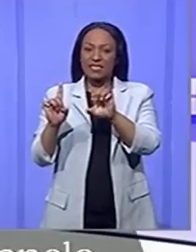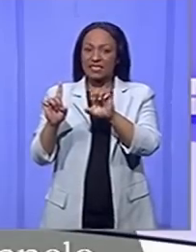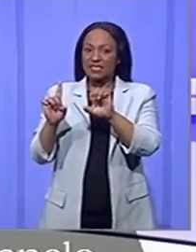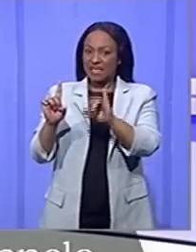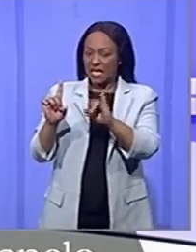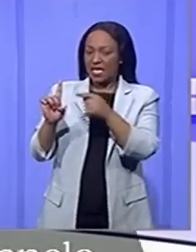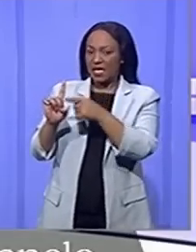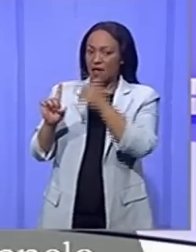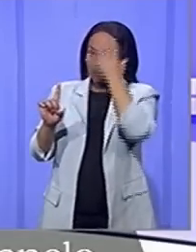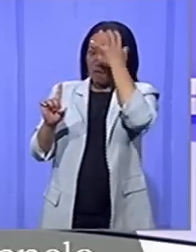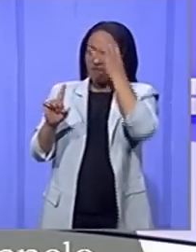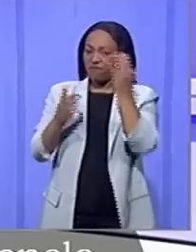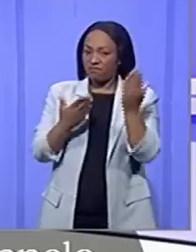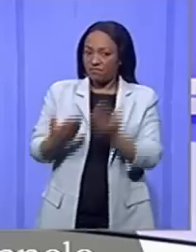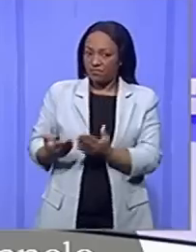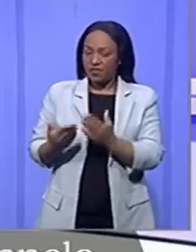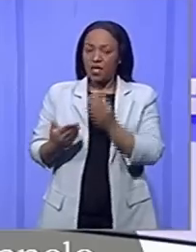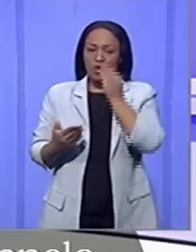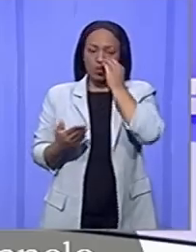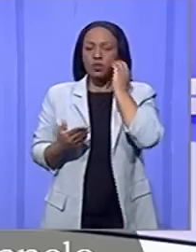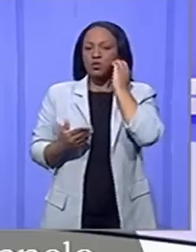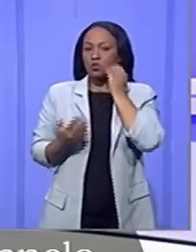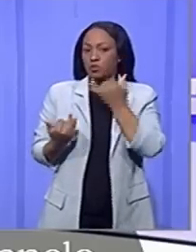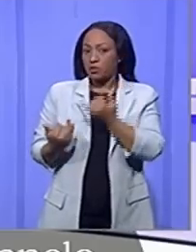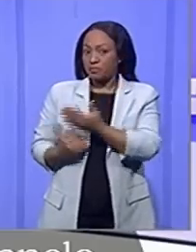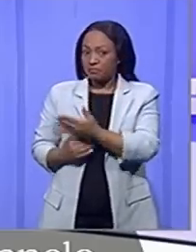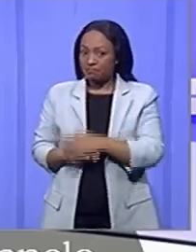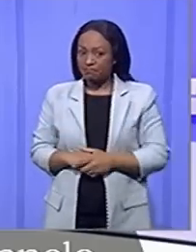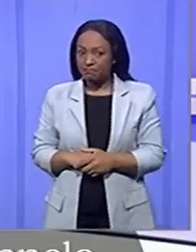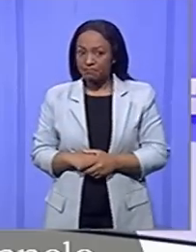Sesotho kwano ho SABC2.